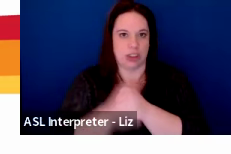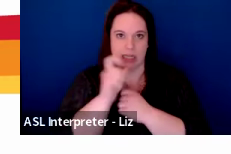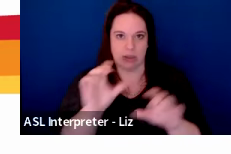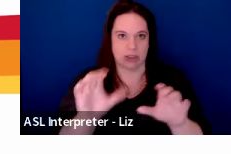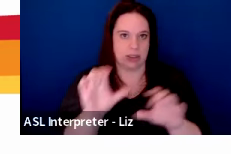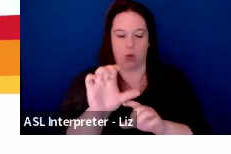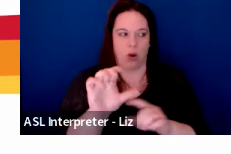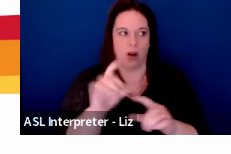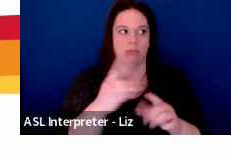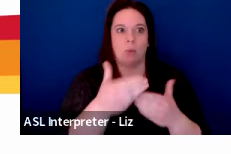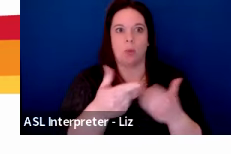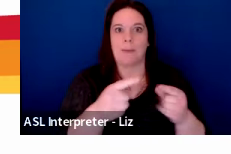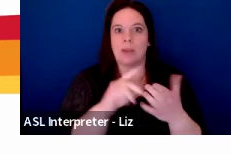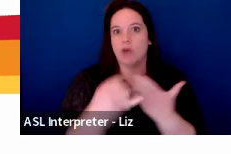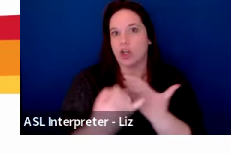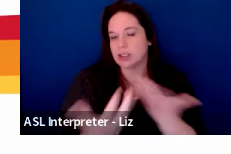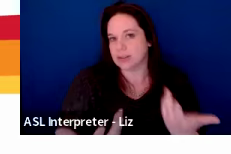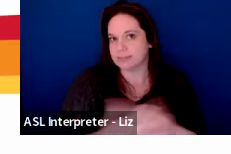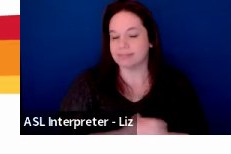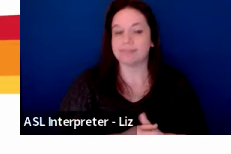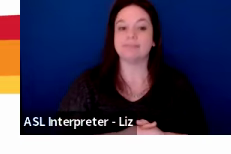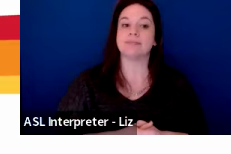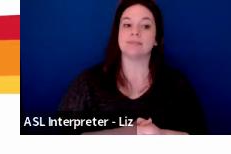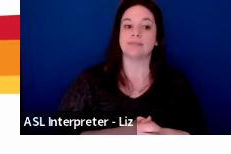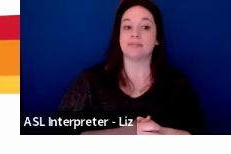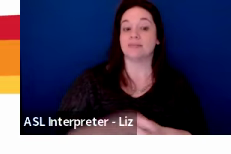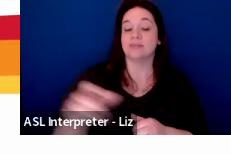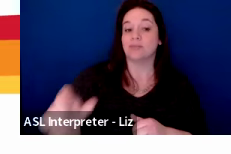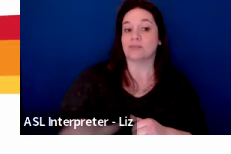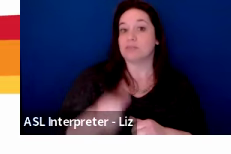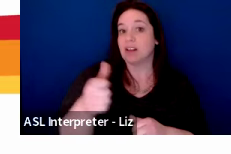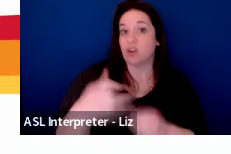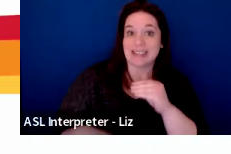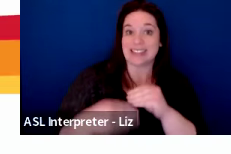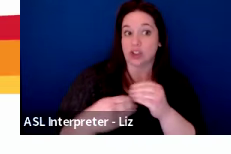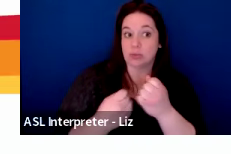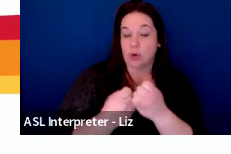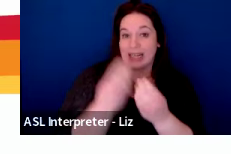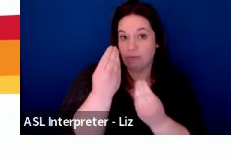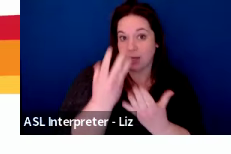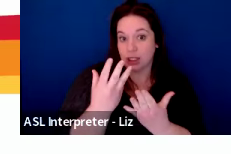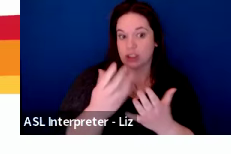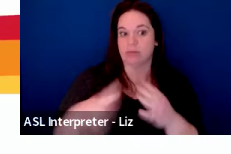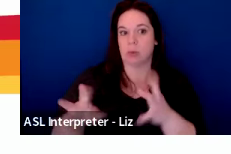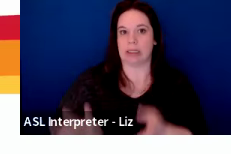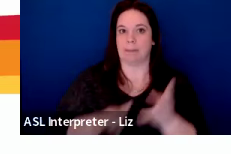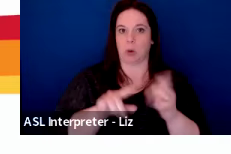support this project? If you have any additional or supporting materials, you can include them here.